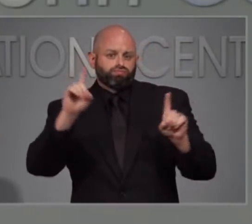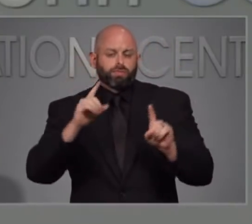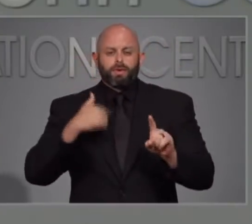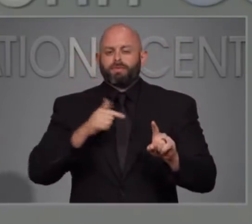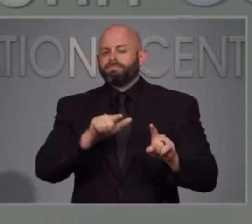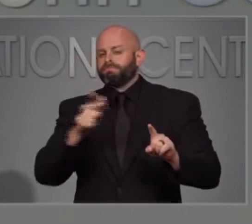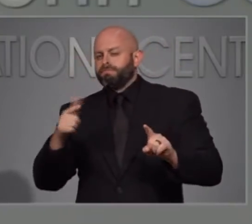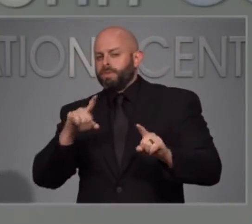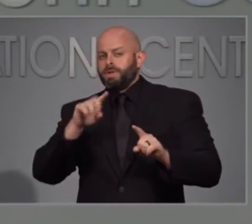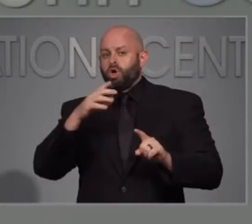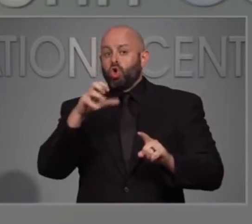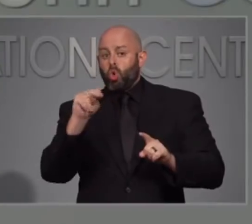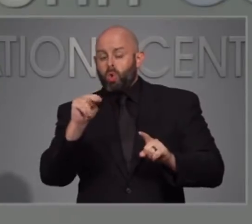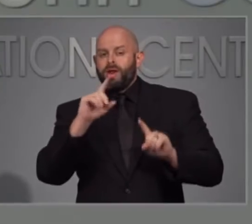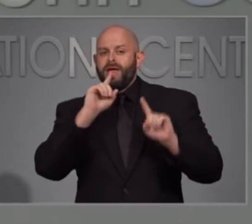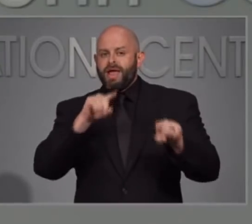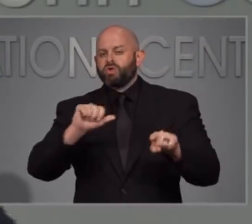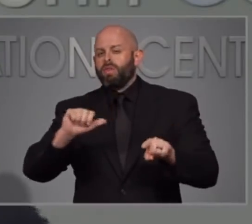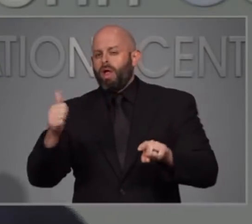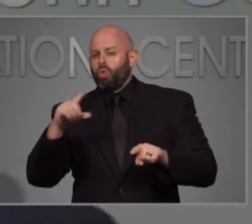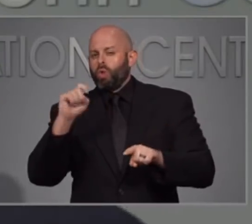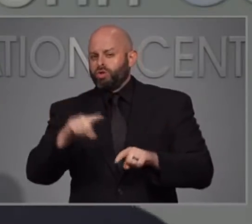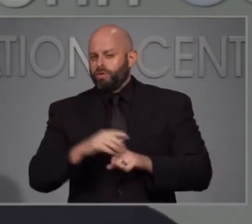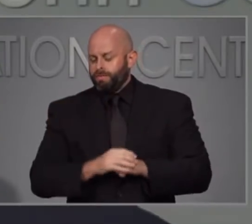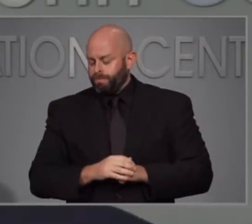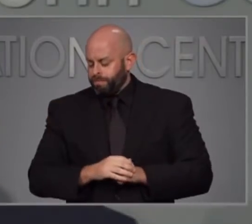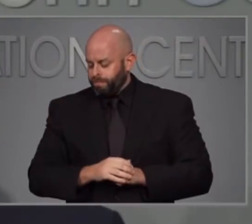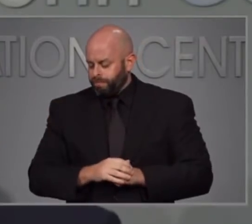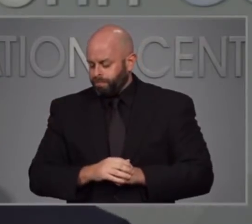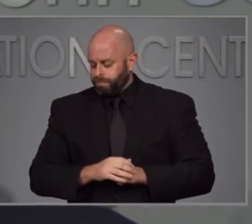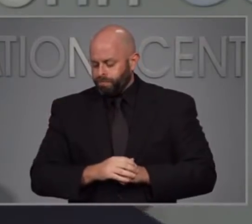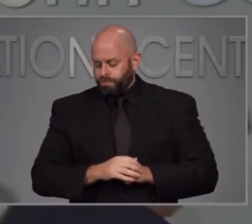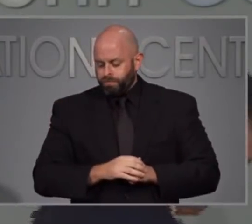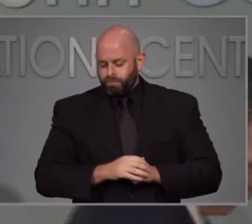ask about the answer to the managed care question.